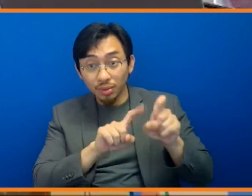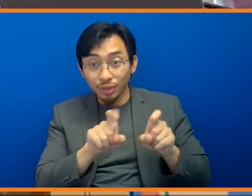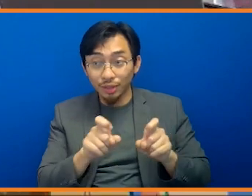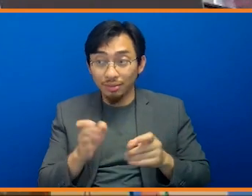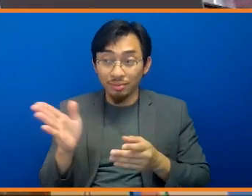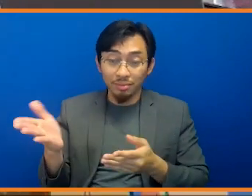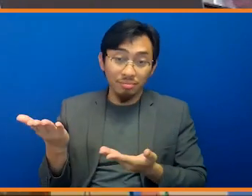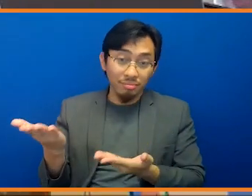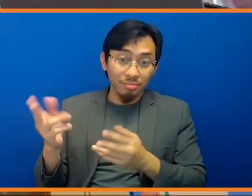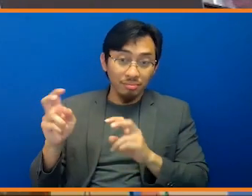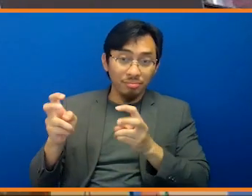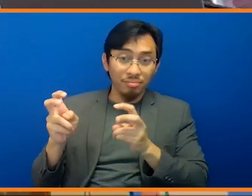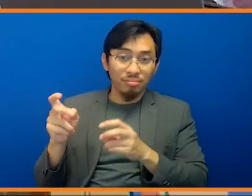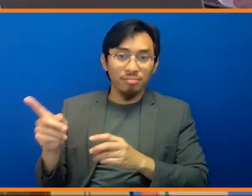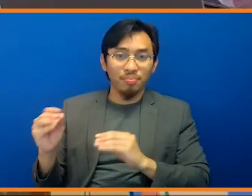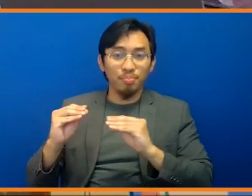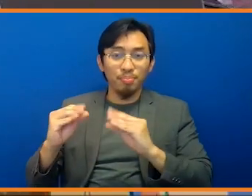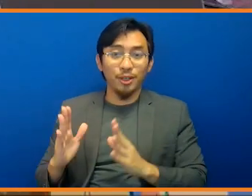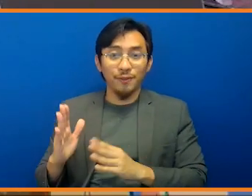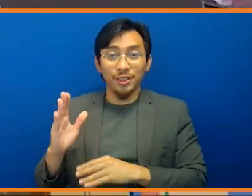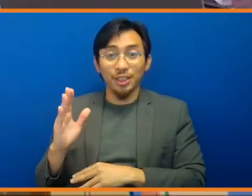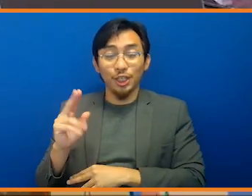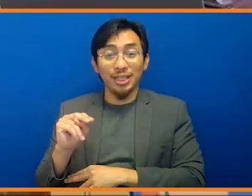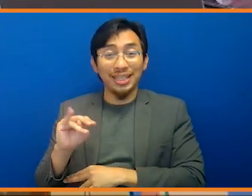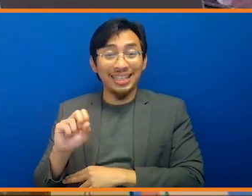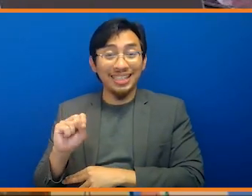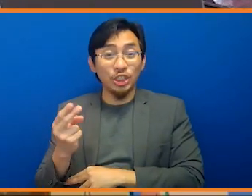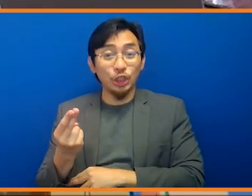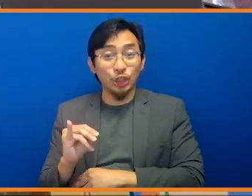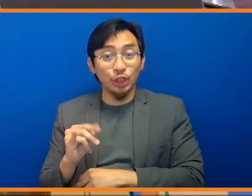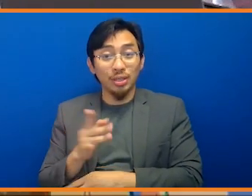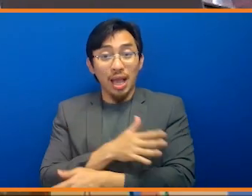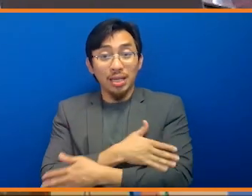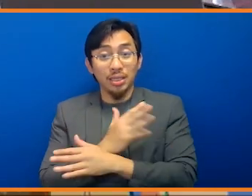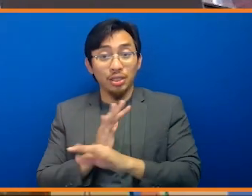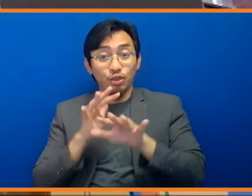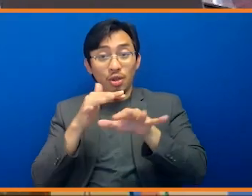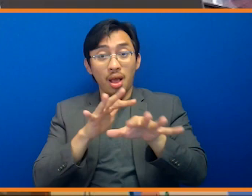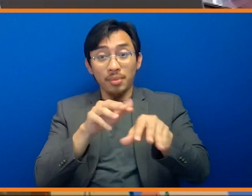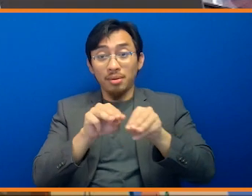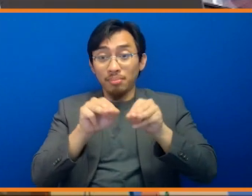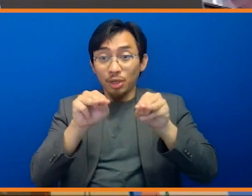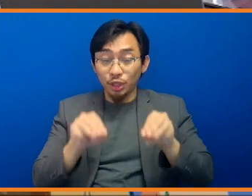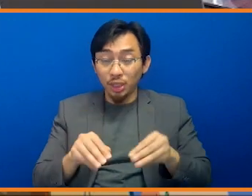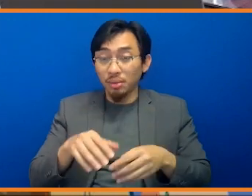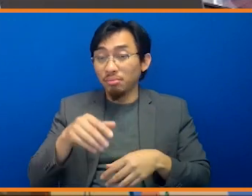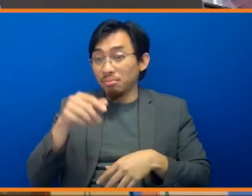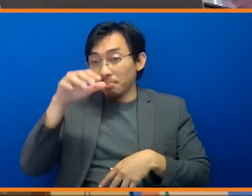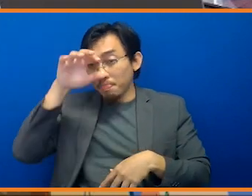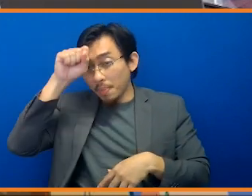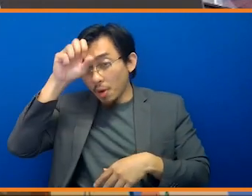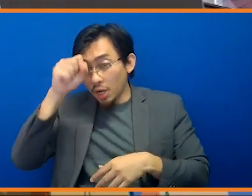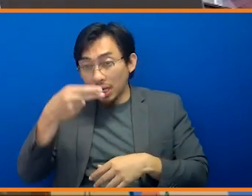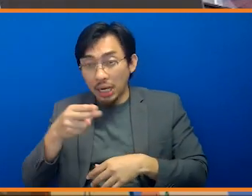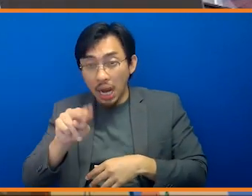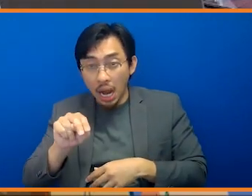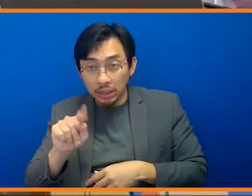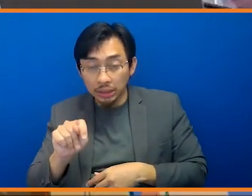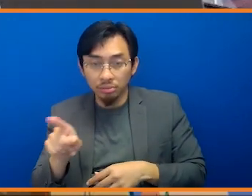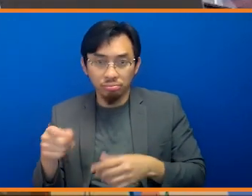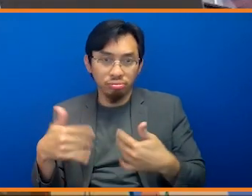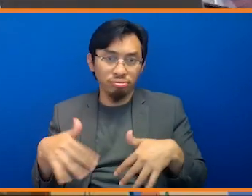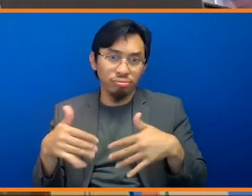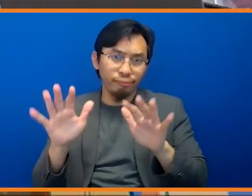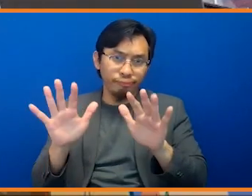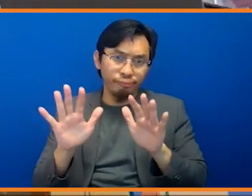already presented by Nishi Sensei, please, because Aceh is in a museum, Memory Ham is very brilliant. How